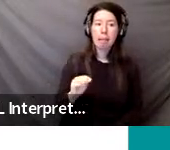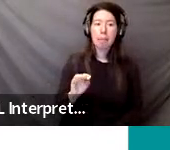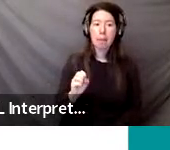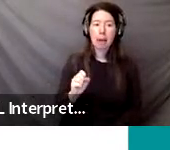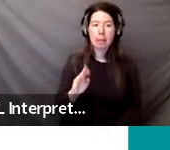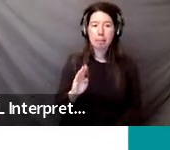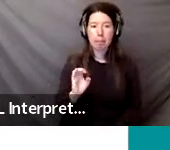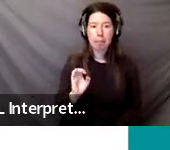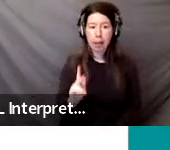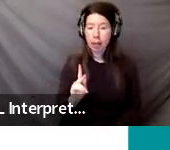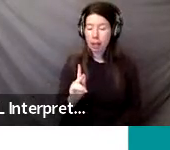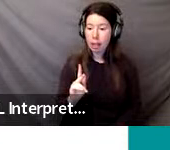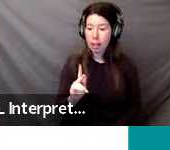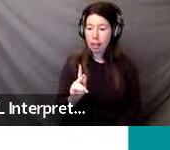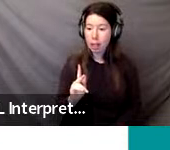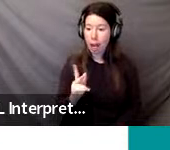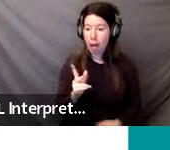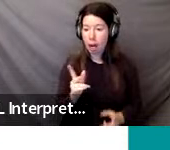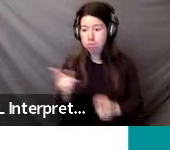I think you got muted there.